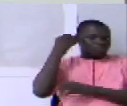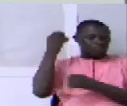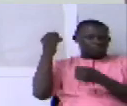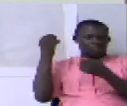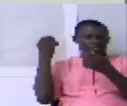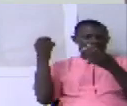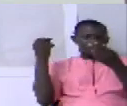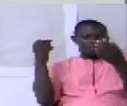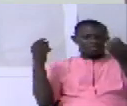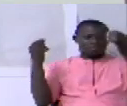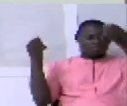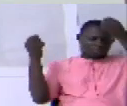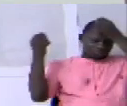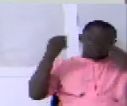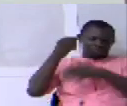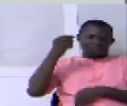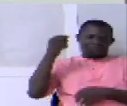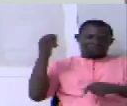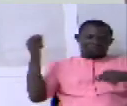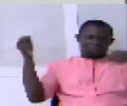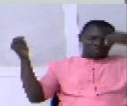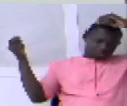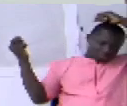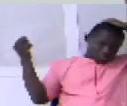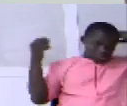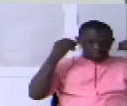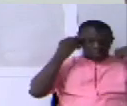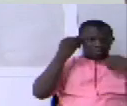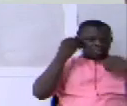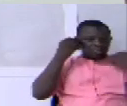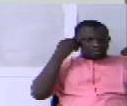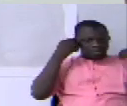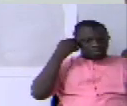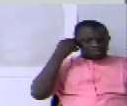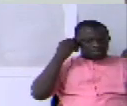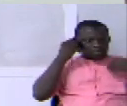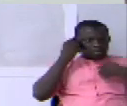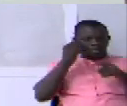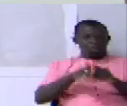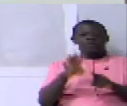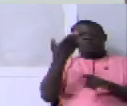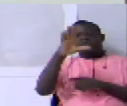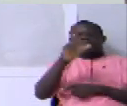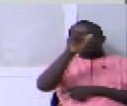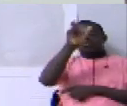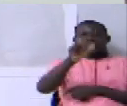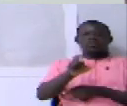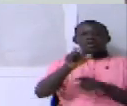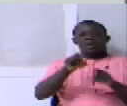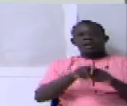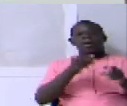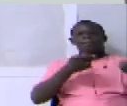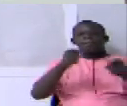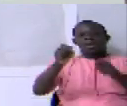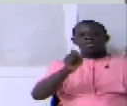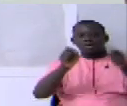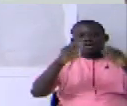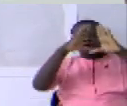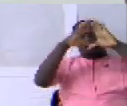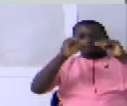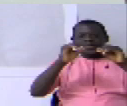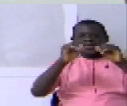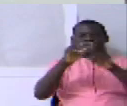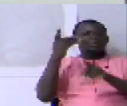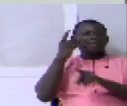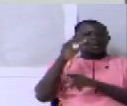Personnel Management Office. It is dated 3rd January 2013, and it